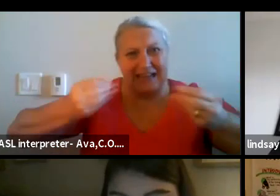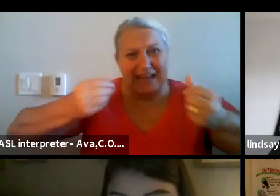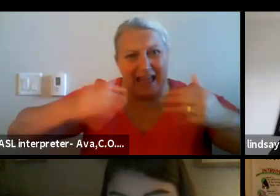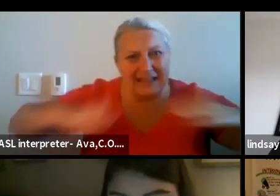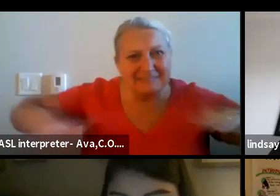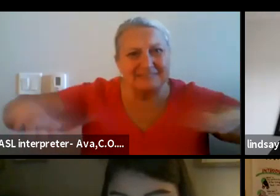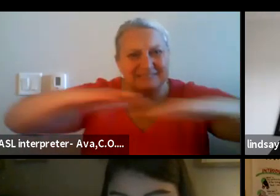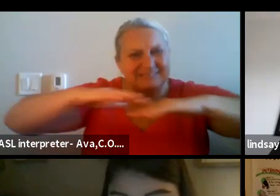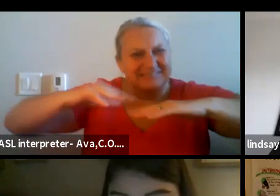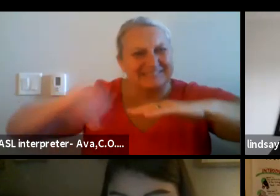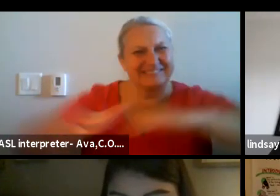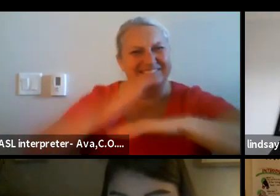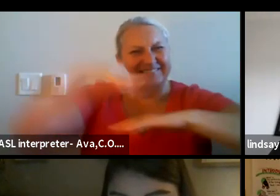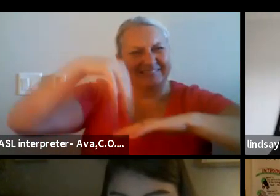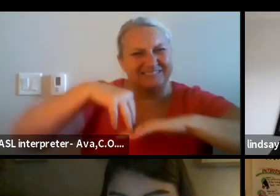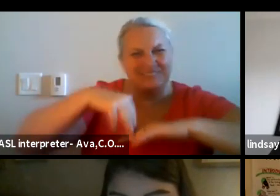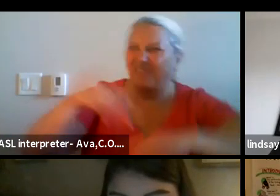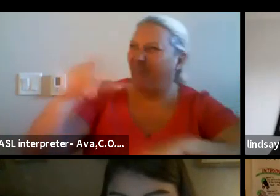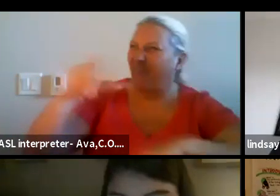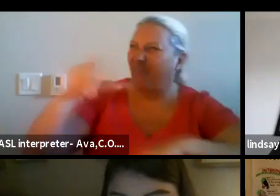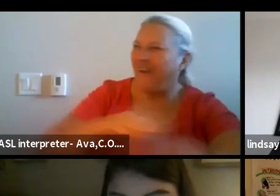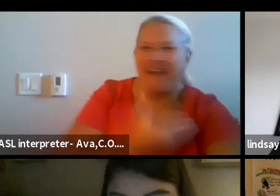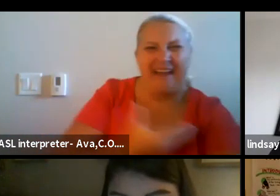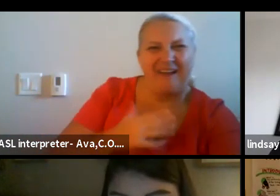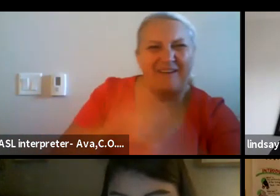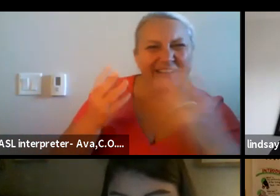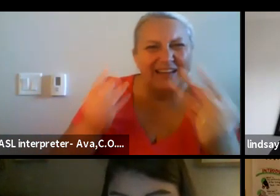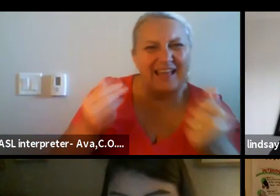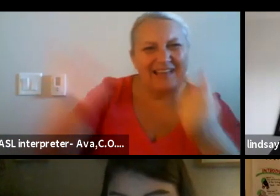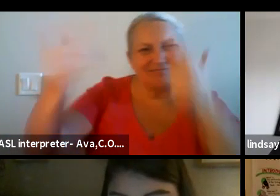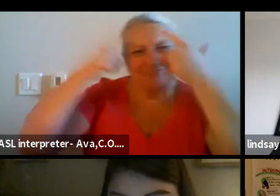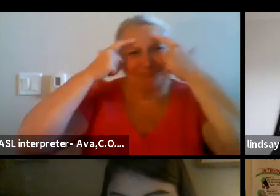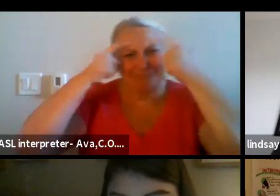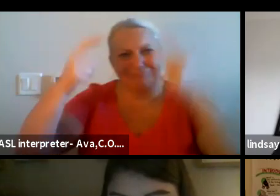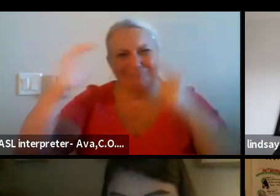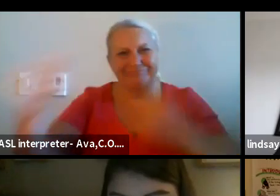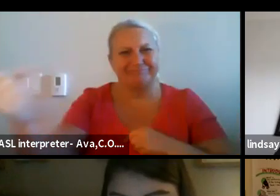of course. And the way Lee flipped that, and